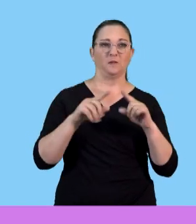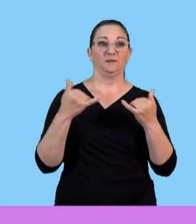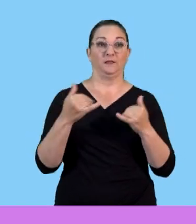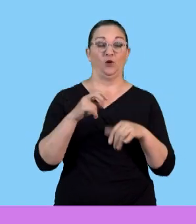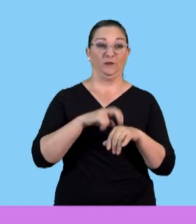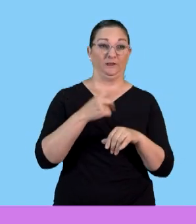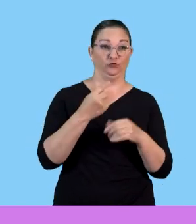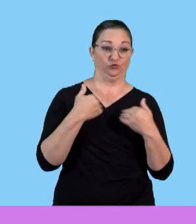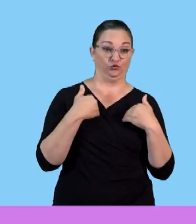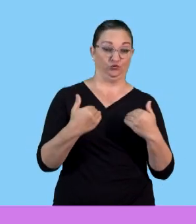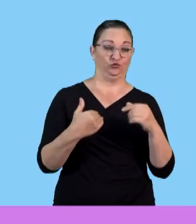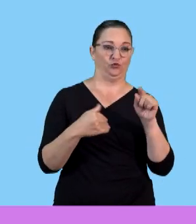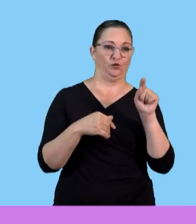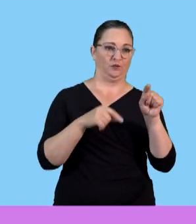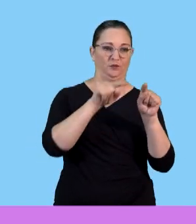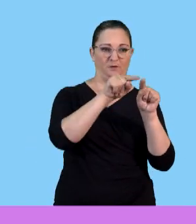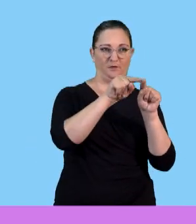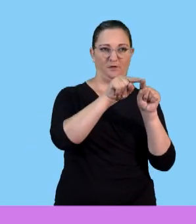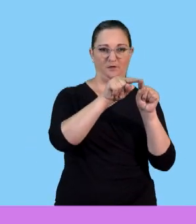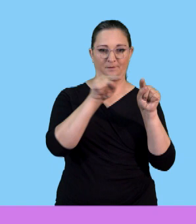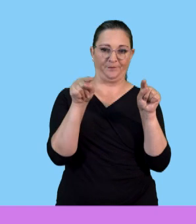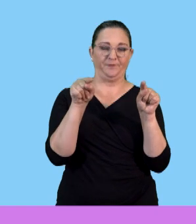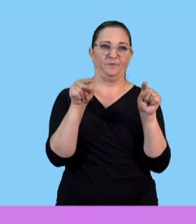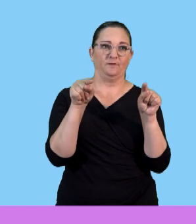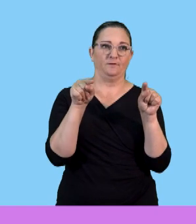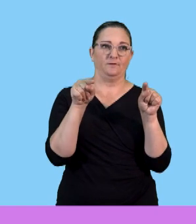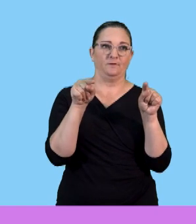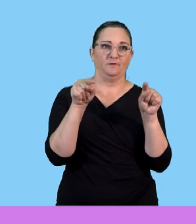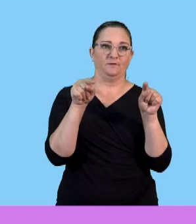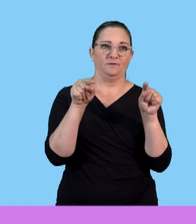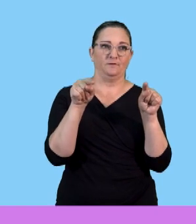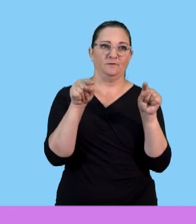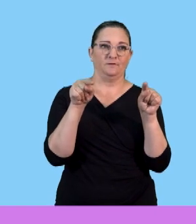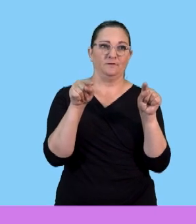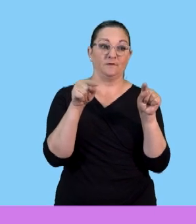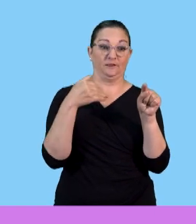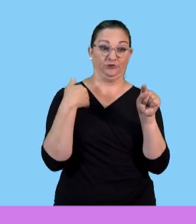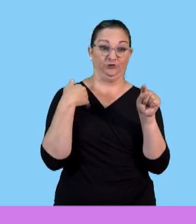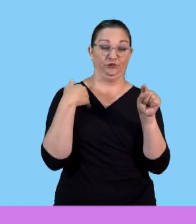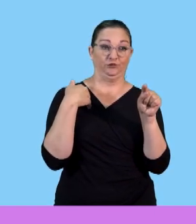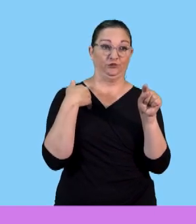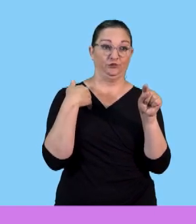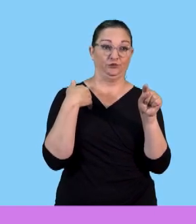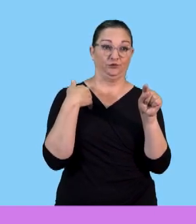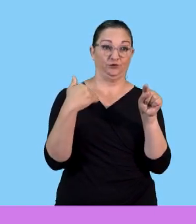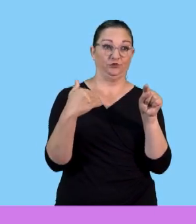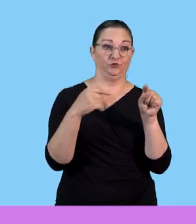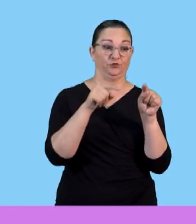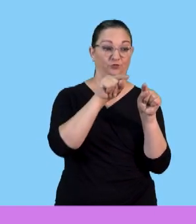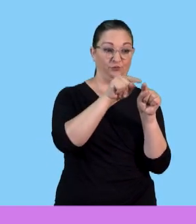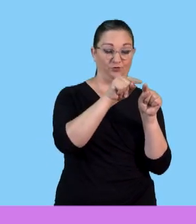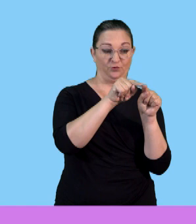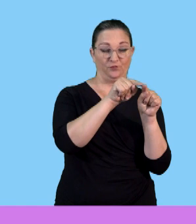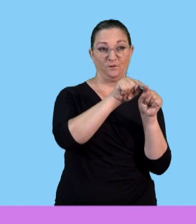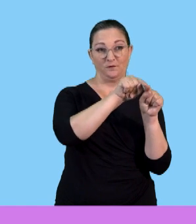perimeter. So when looking at the perimeter of a square, exactly, we will start then at one